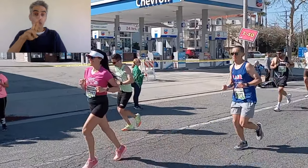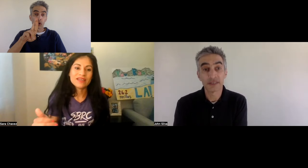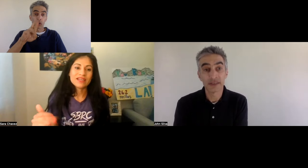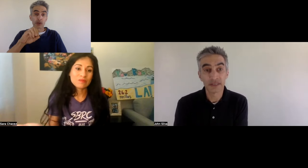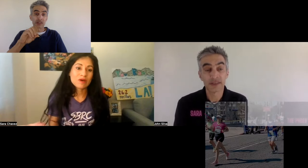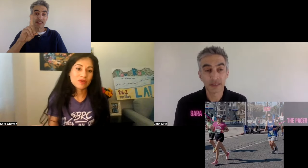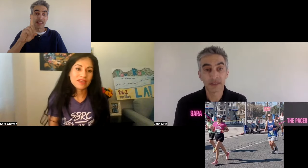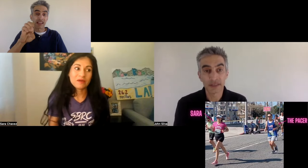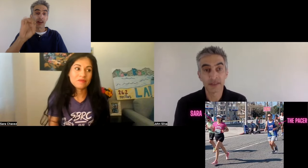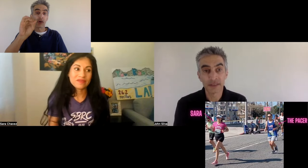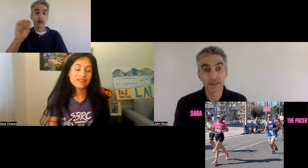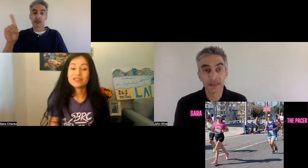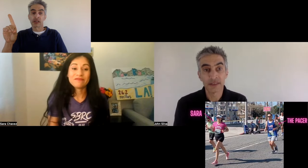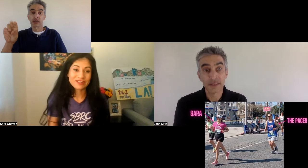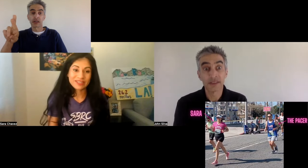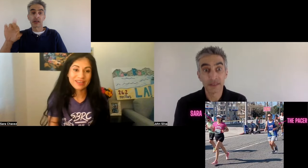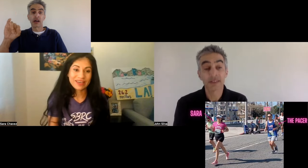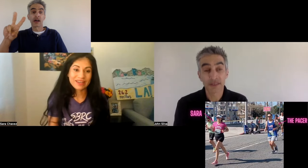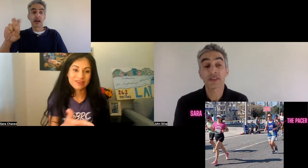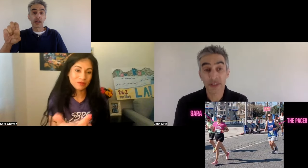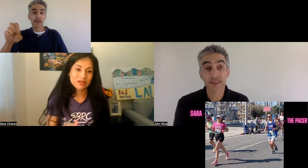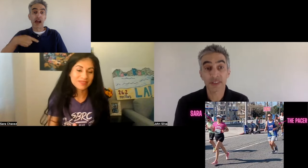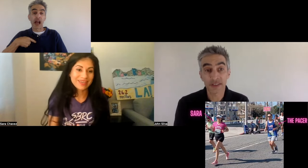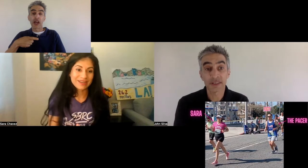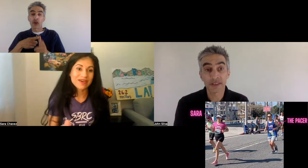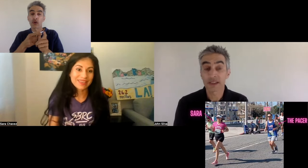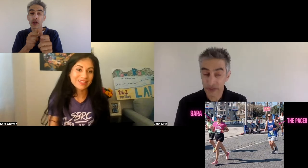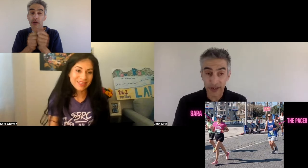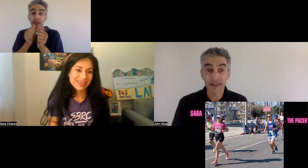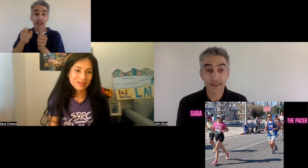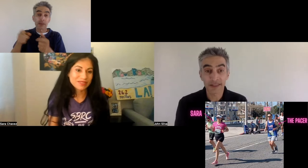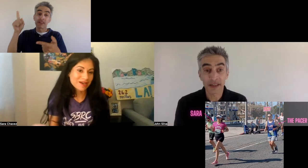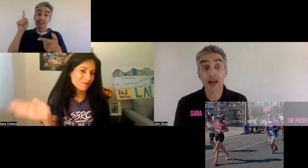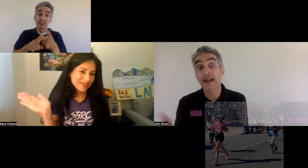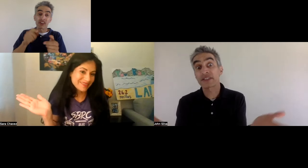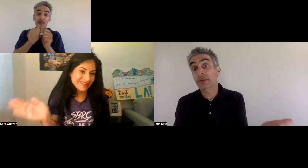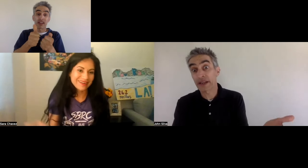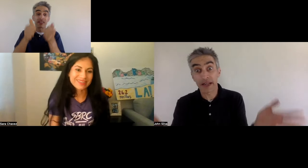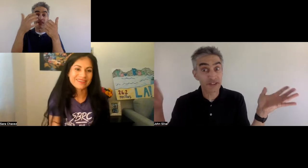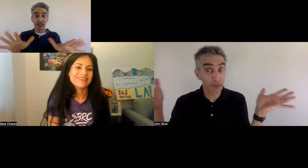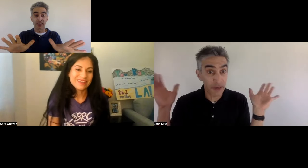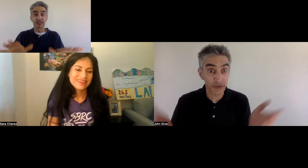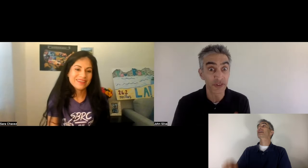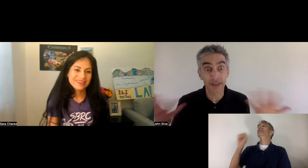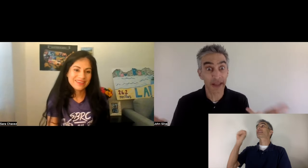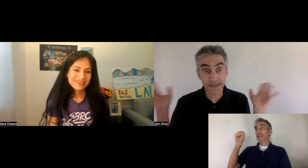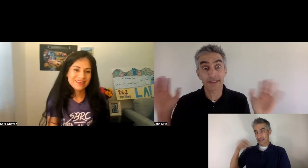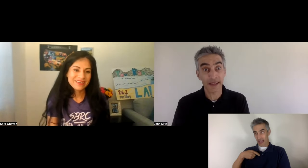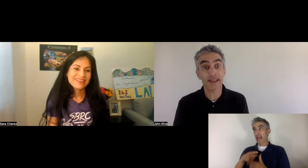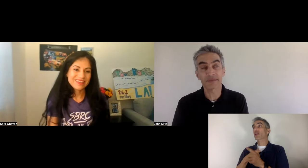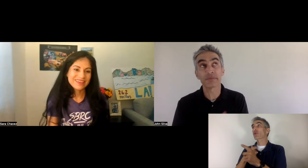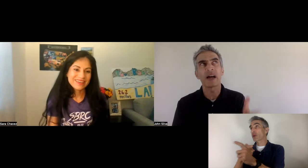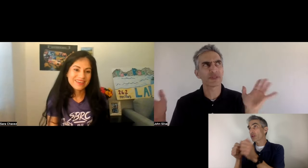to keep up with him until the finish line, and you jumped in at mile 18. Right. You saw the pacer. I actually ran with you for the